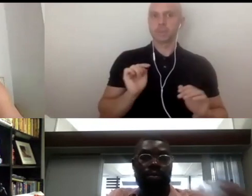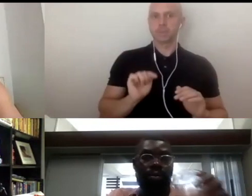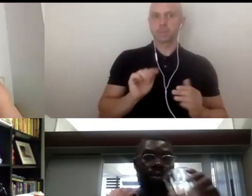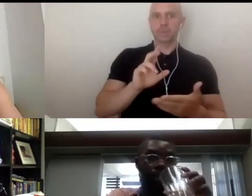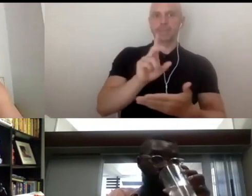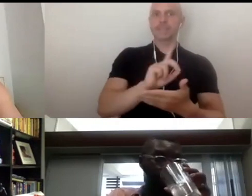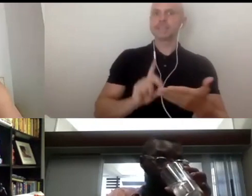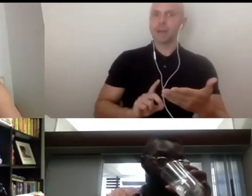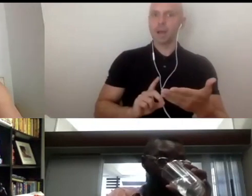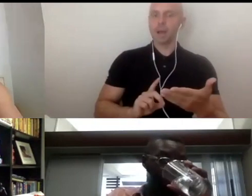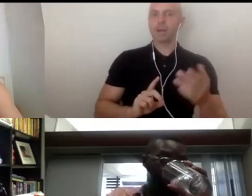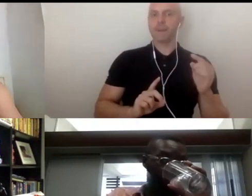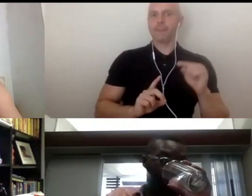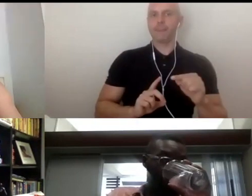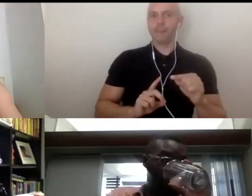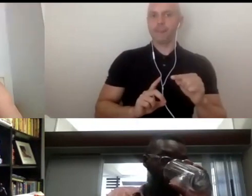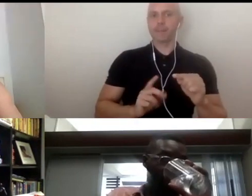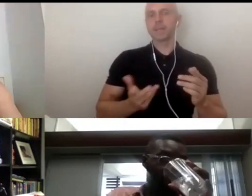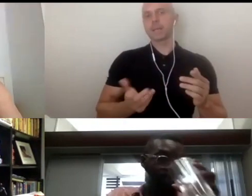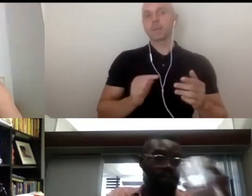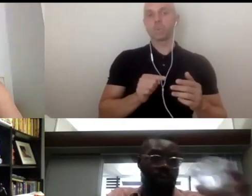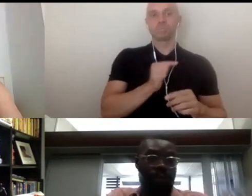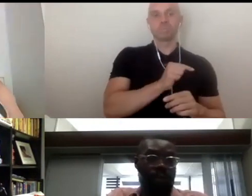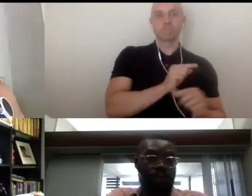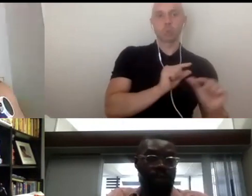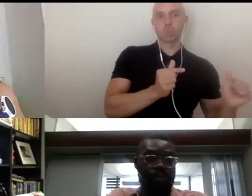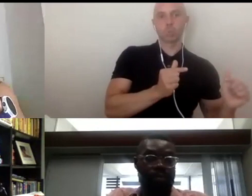for at least parking lots, or at least,